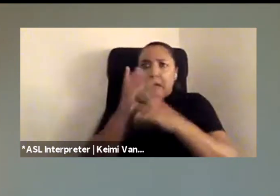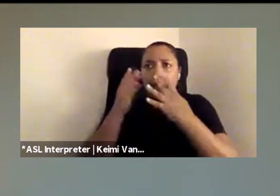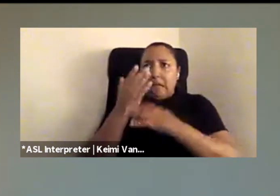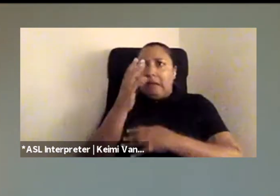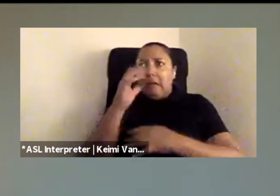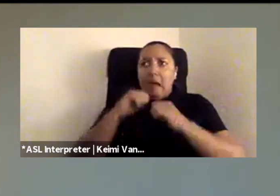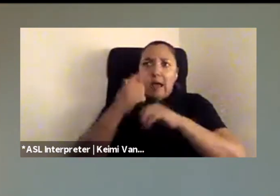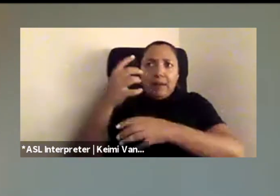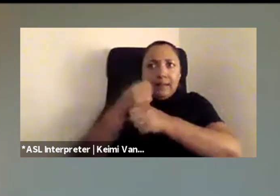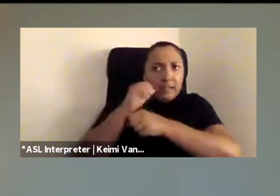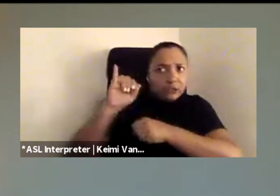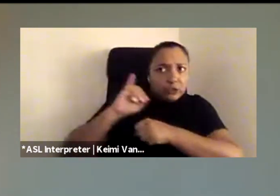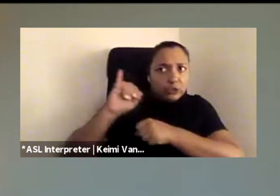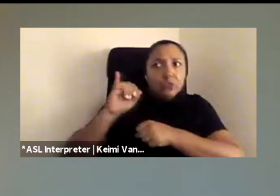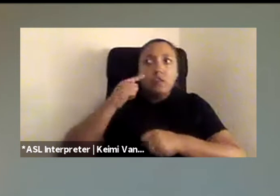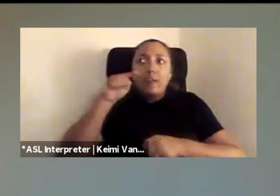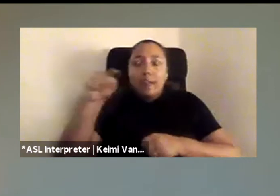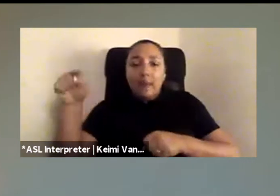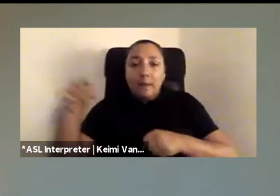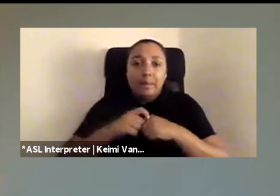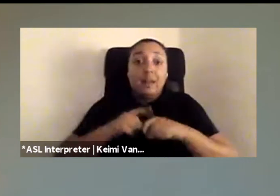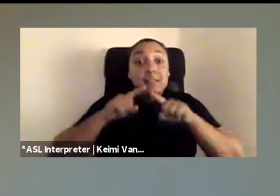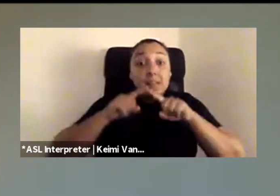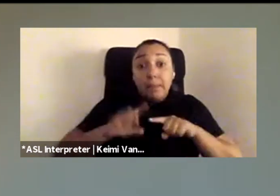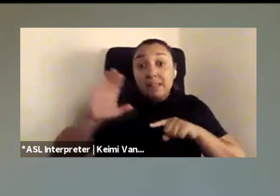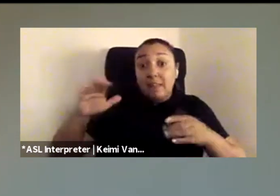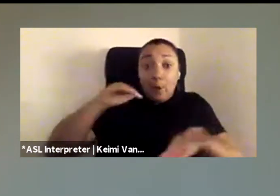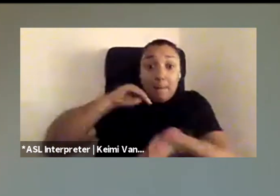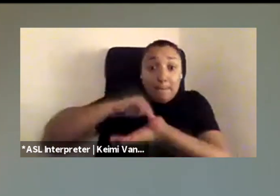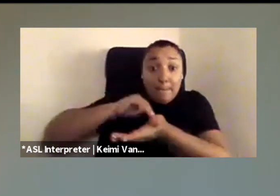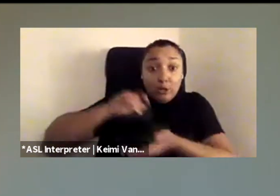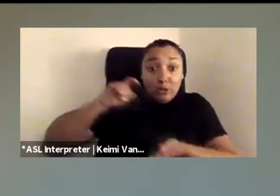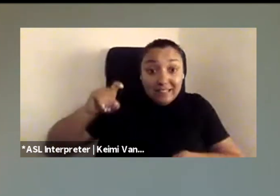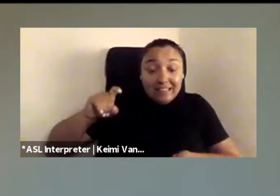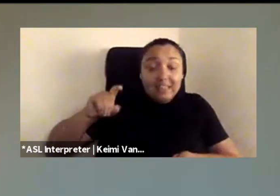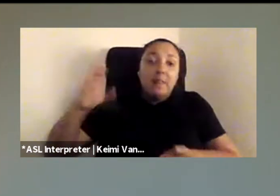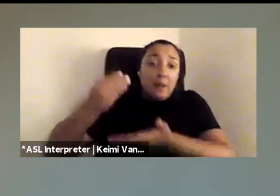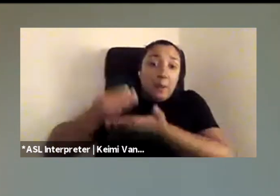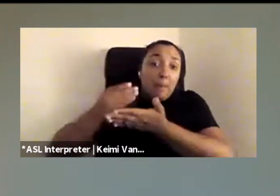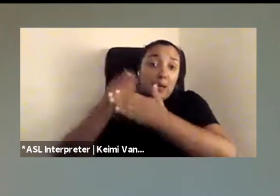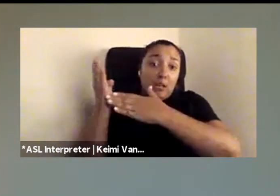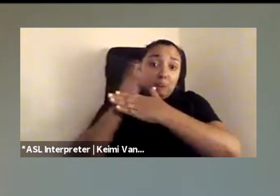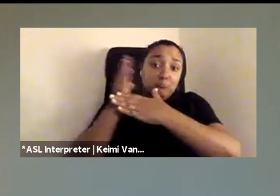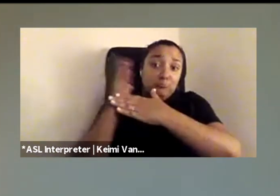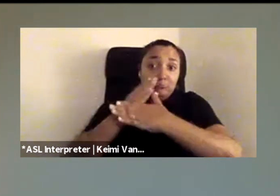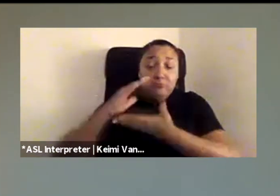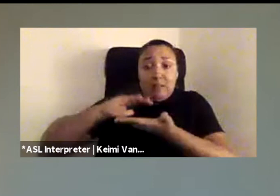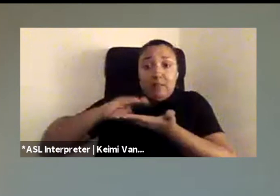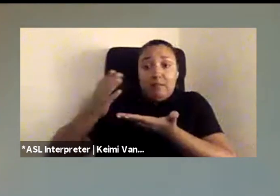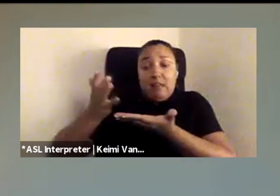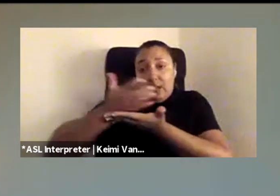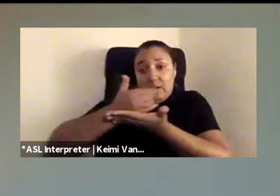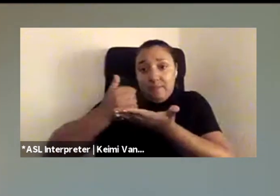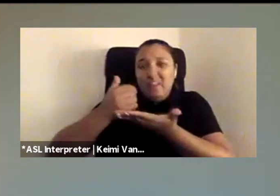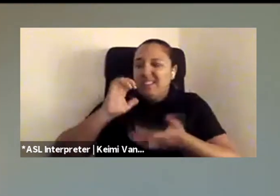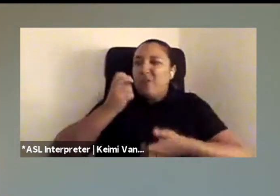they're eligible for, depending on their medical needs and depending on their income. I know that for me, that was really hard to navigate when I